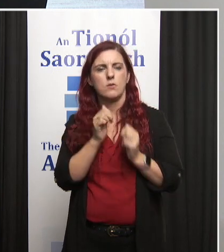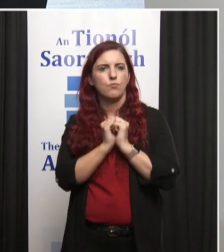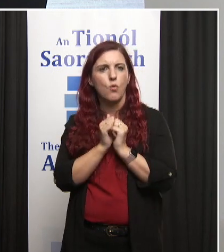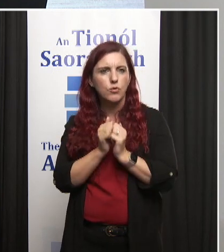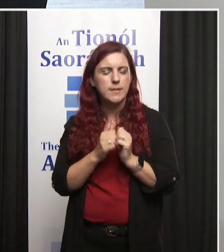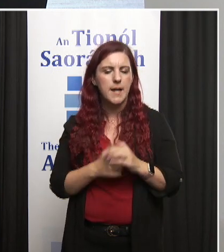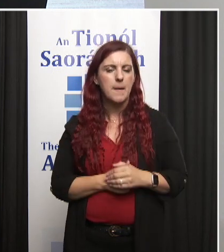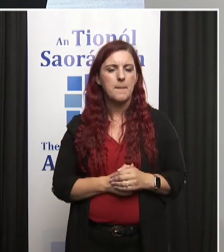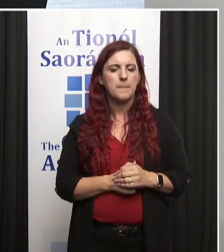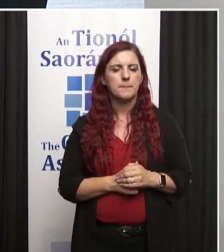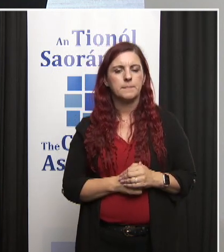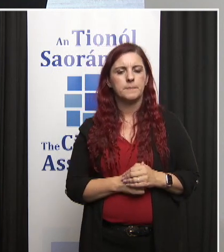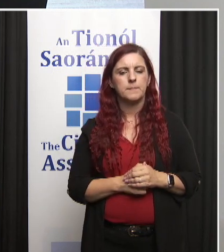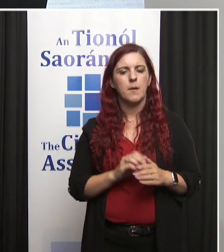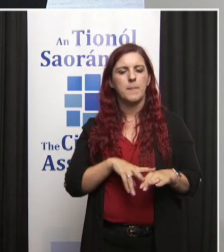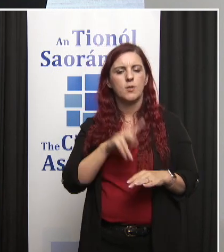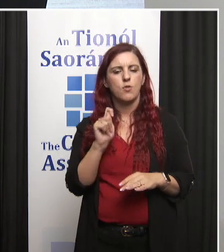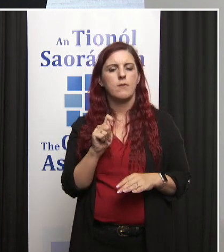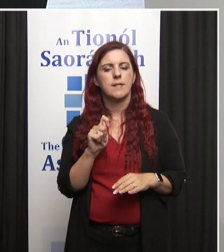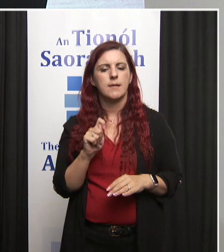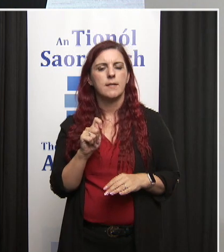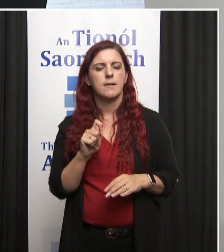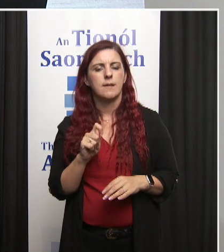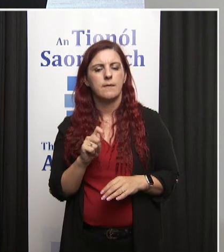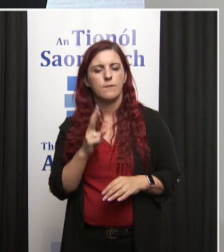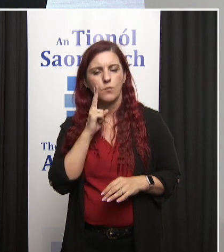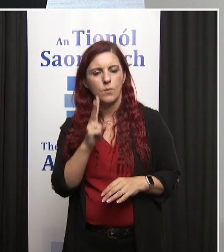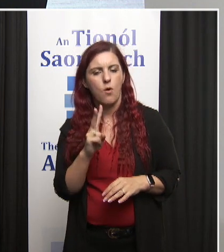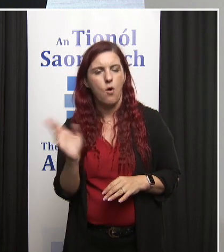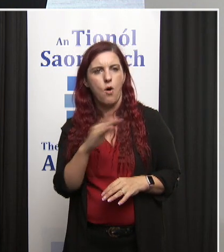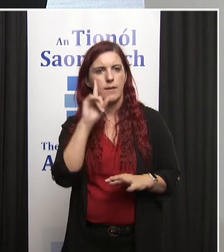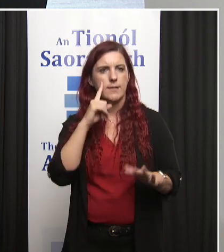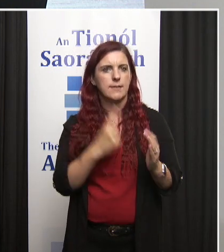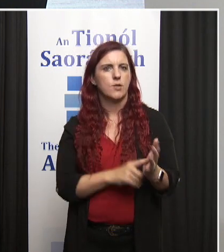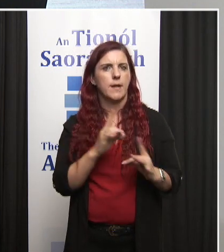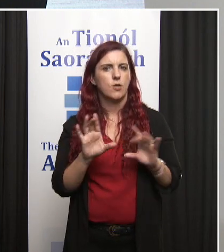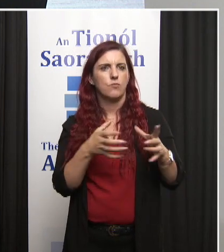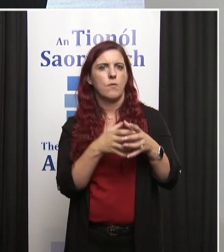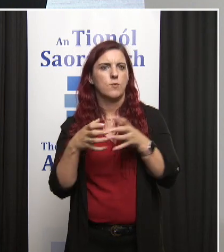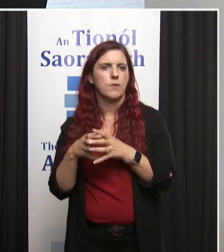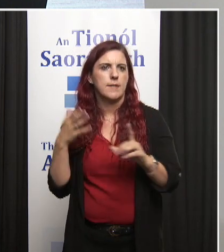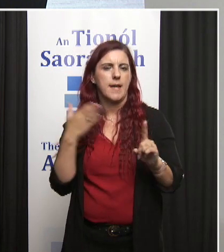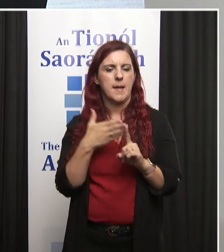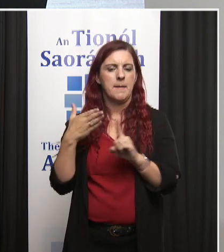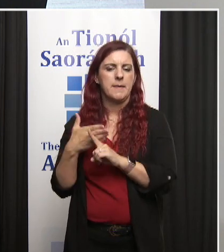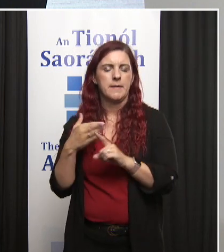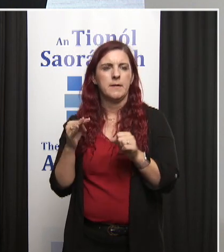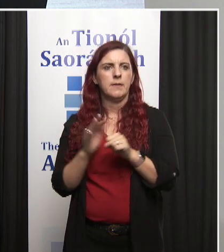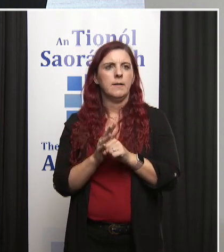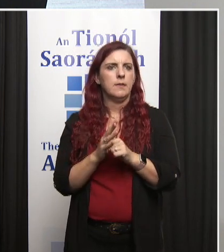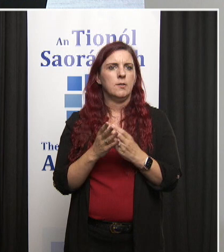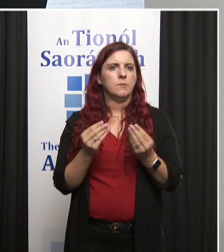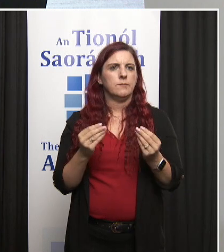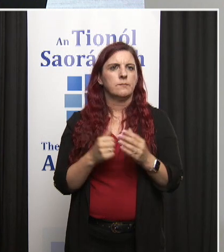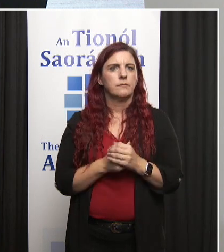time. The majority took view that all decision-making groups should aim for inclusion. A minority was